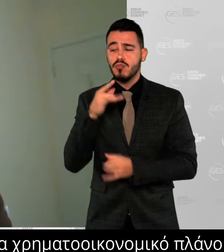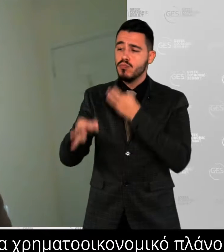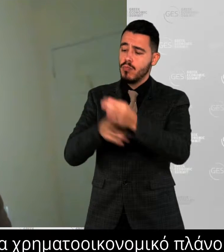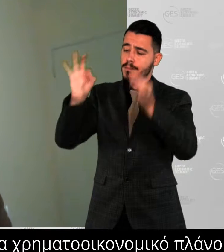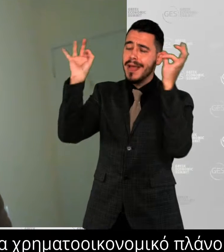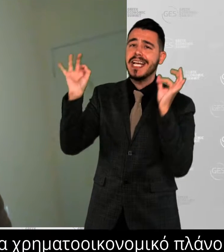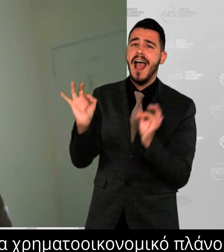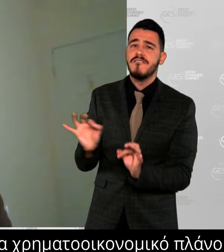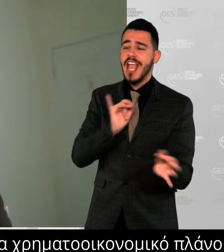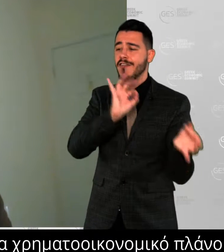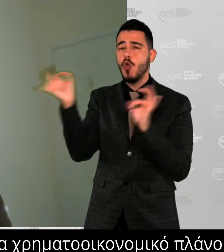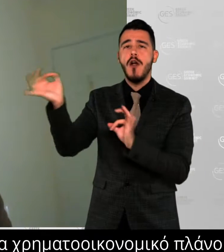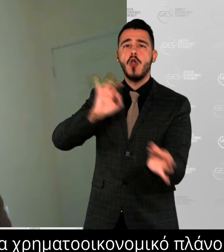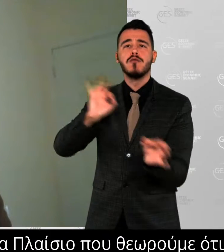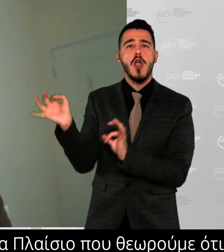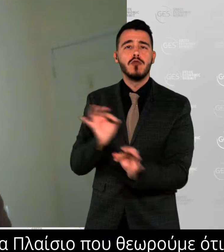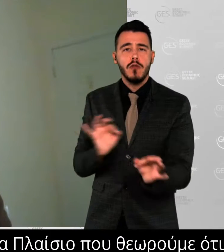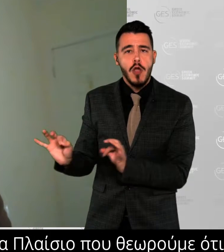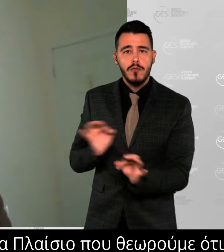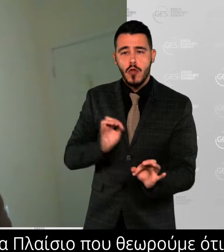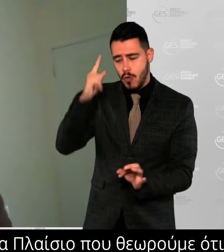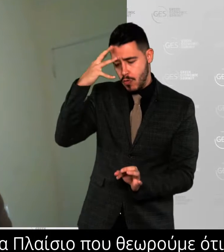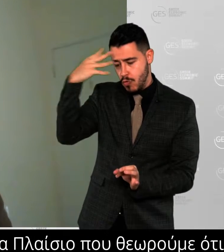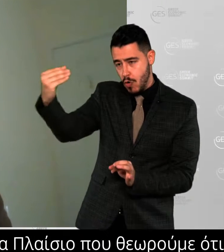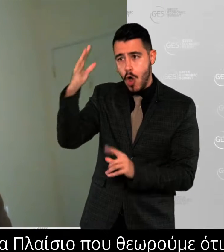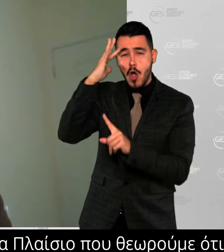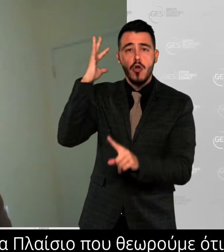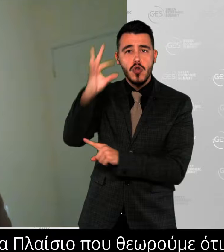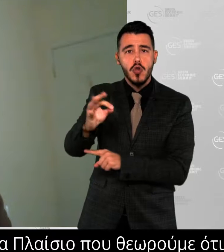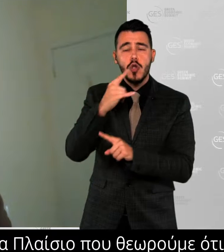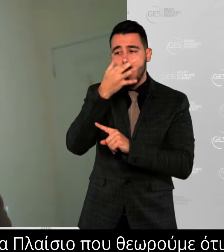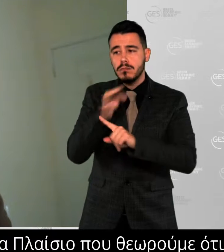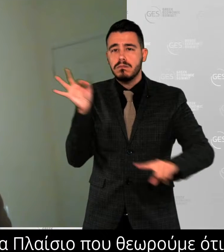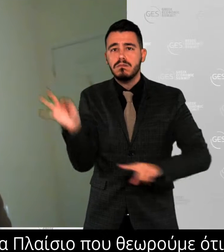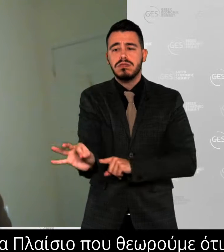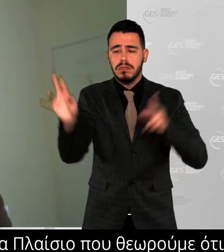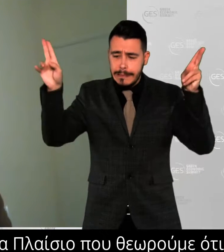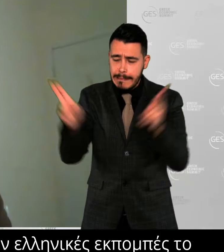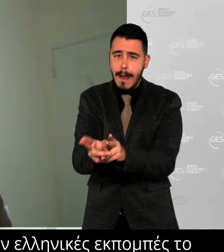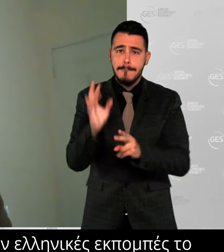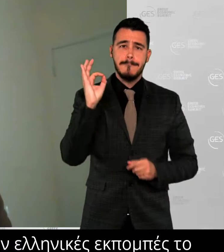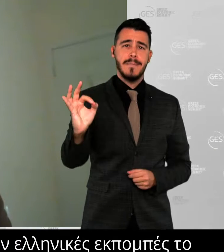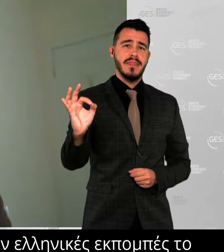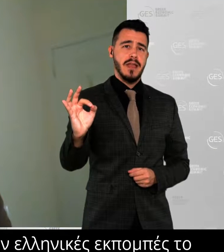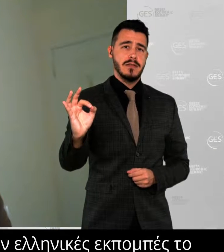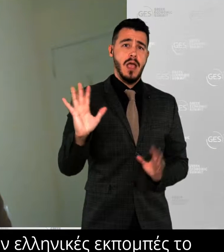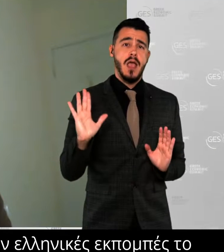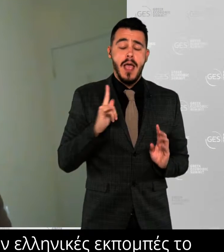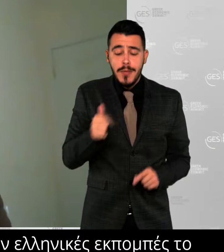zero. And we've done that in partnership with you, Amine, of course, at BCG. We couldn't have done that alone. But again, that is designed to